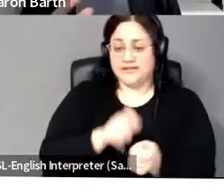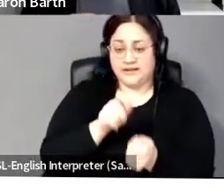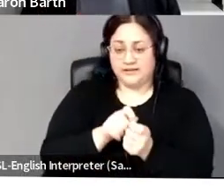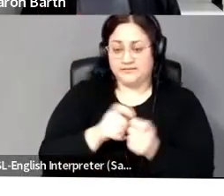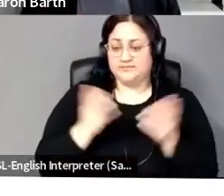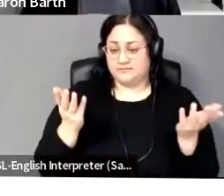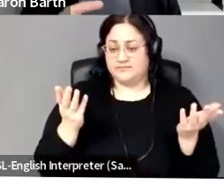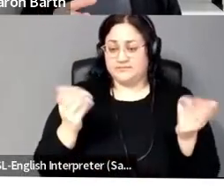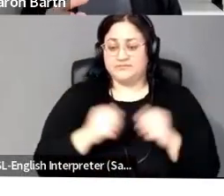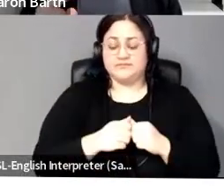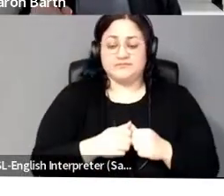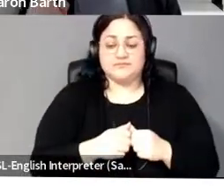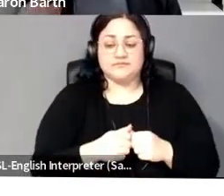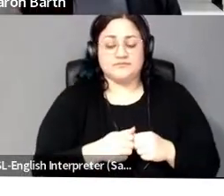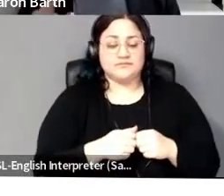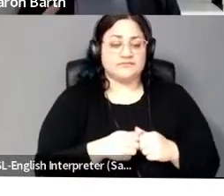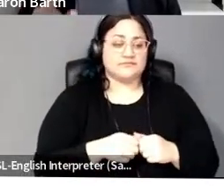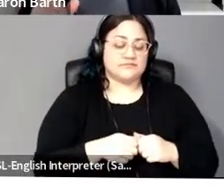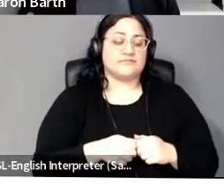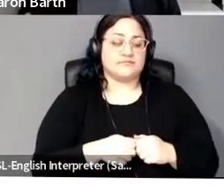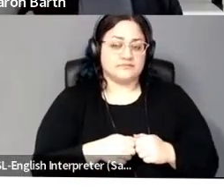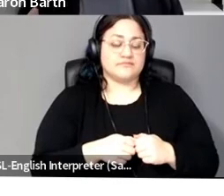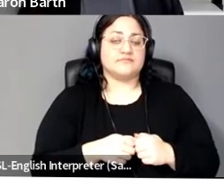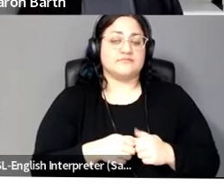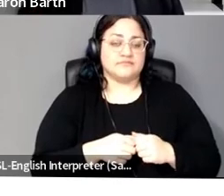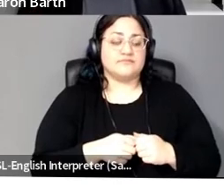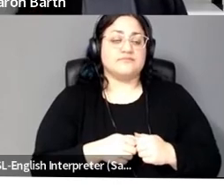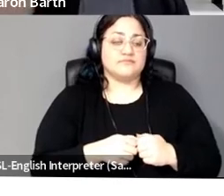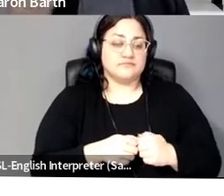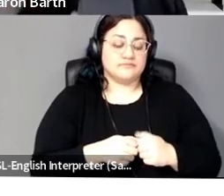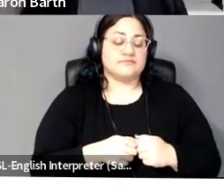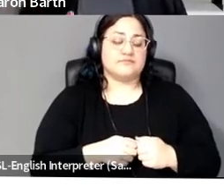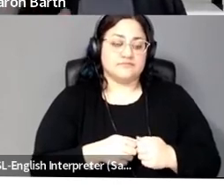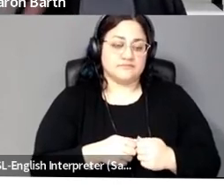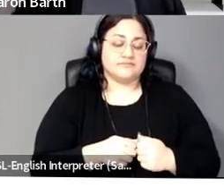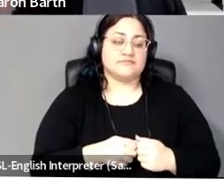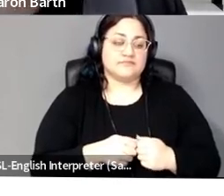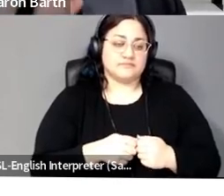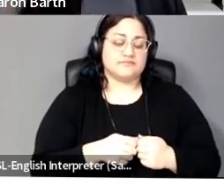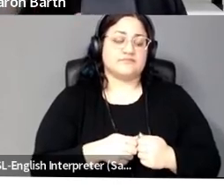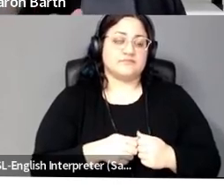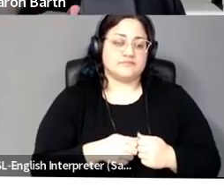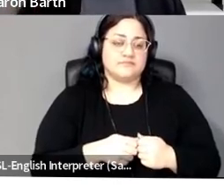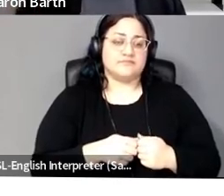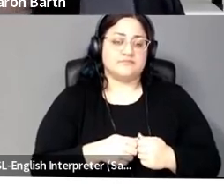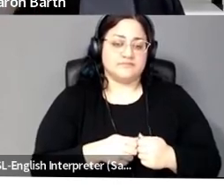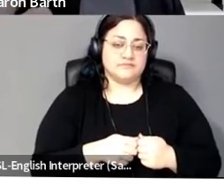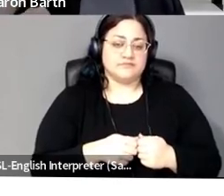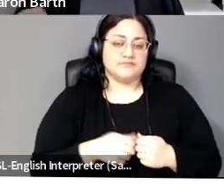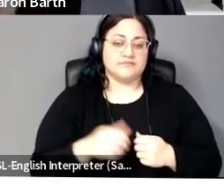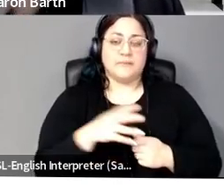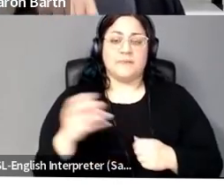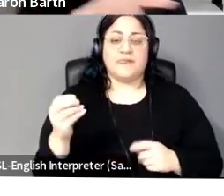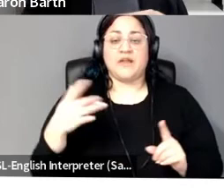And what's interesting is we often will provide that kind of an assessment if it's